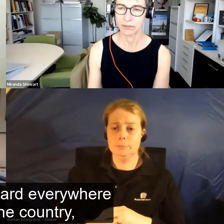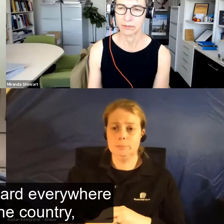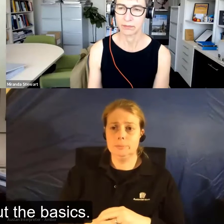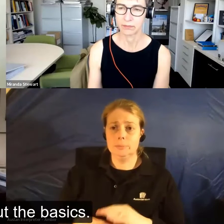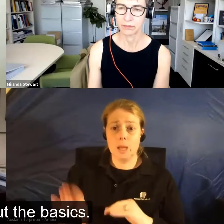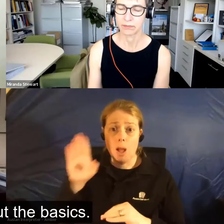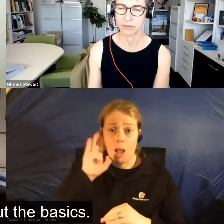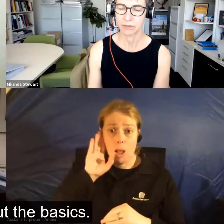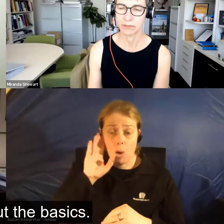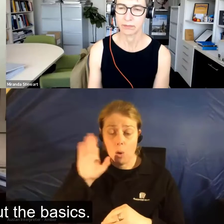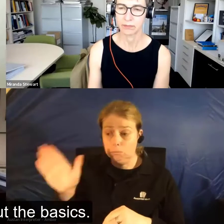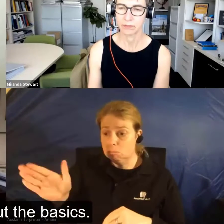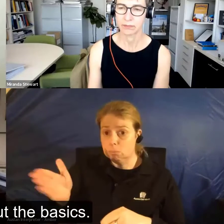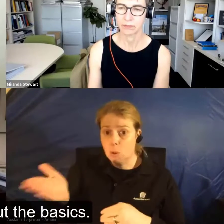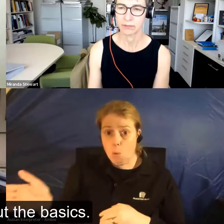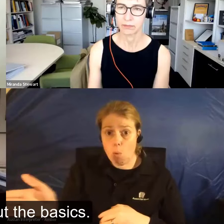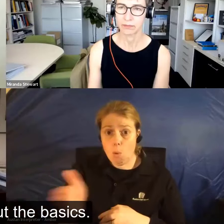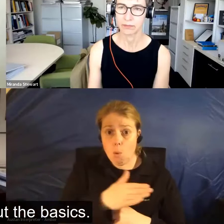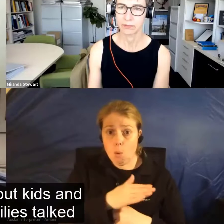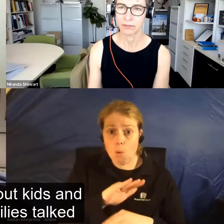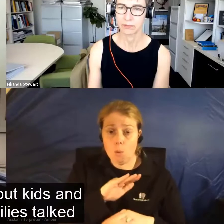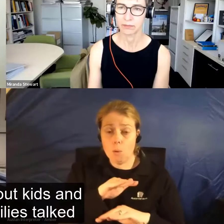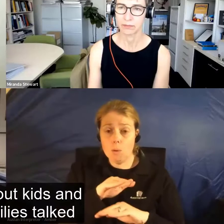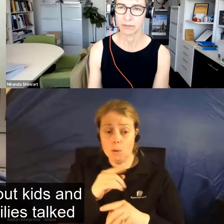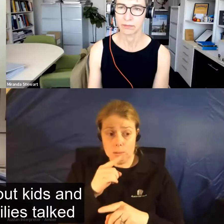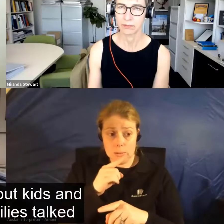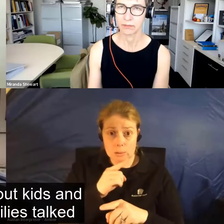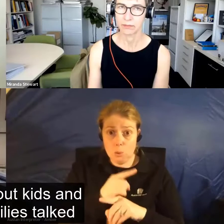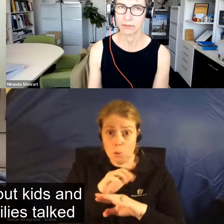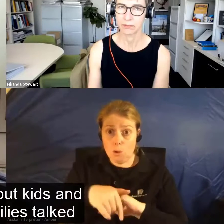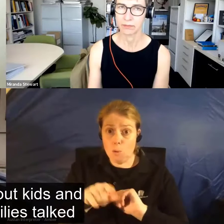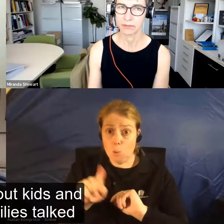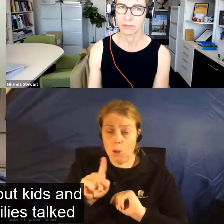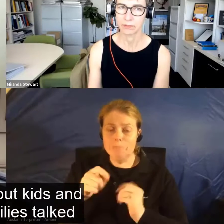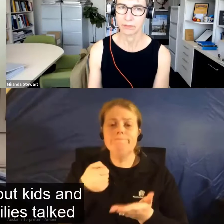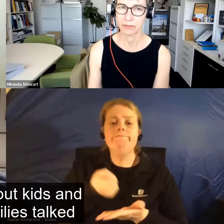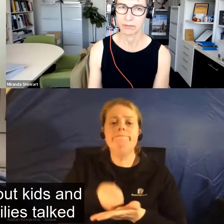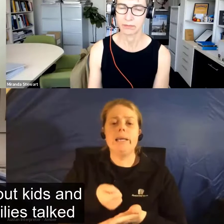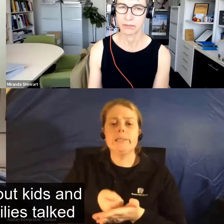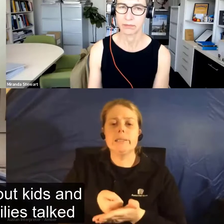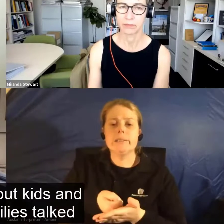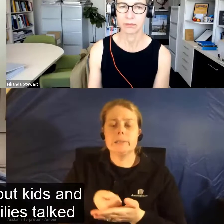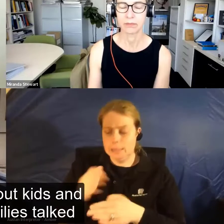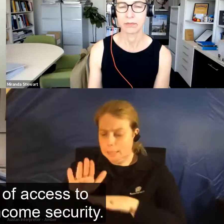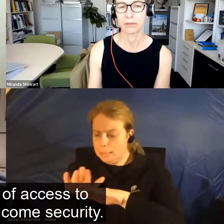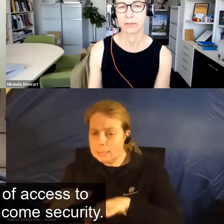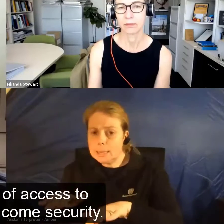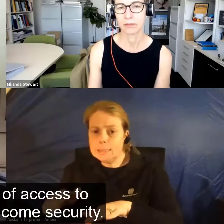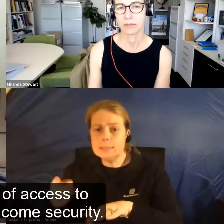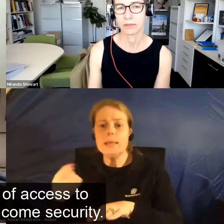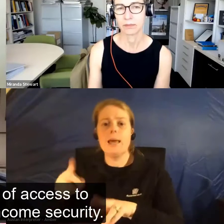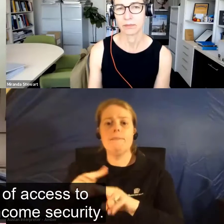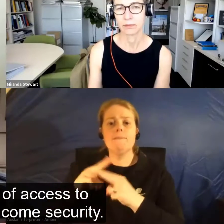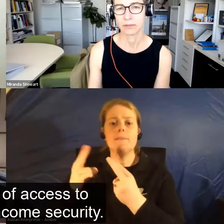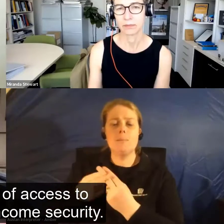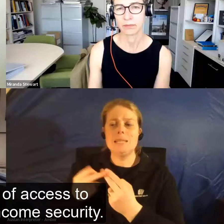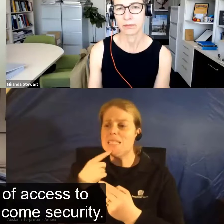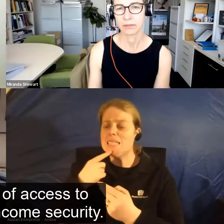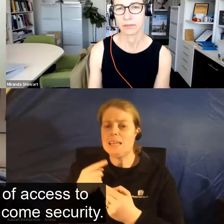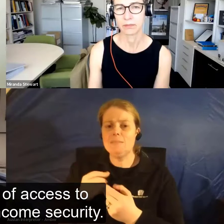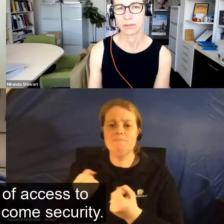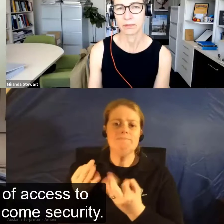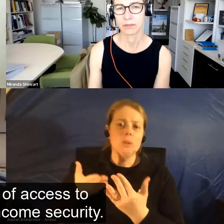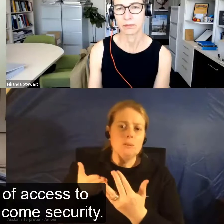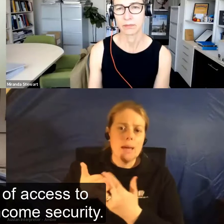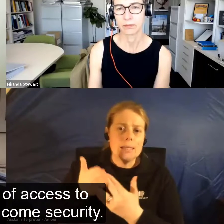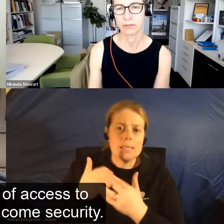country, it was about the basics. It was about kids and their families talked about lack of access to